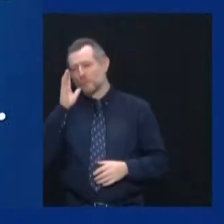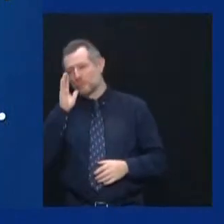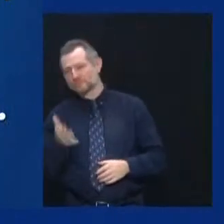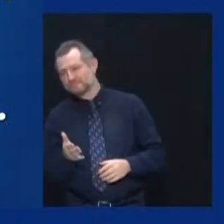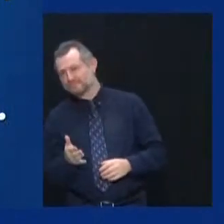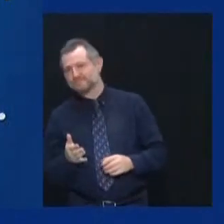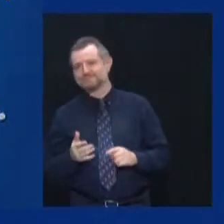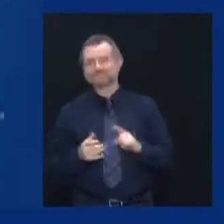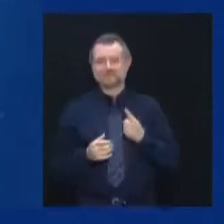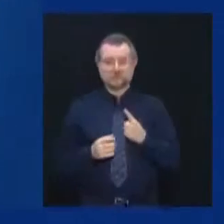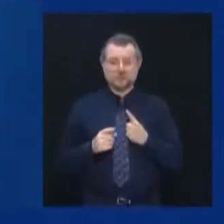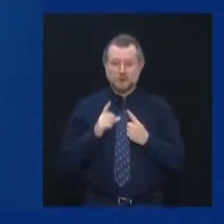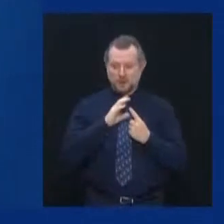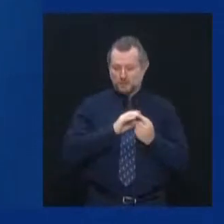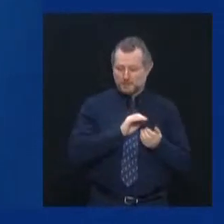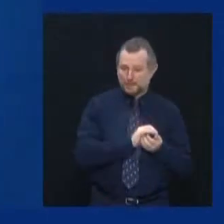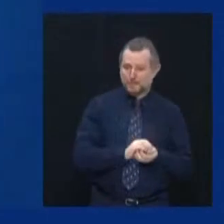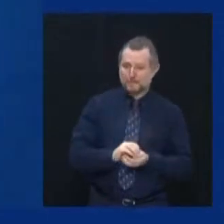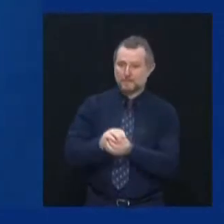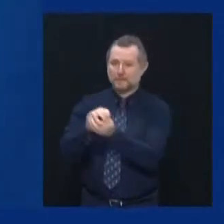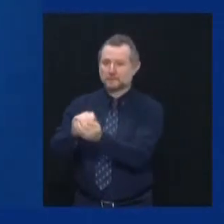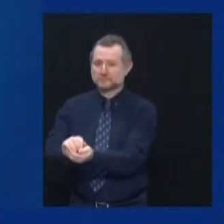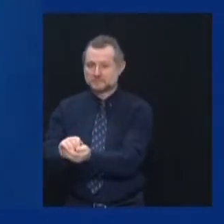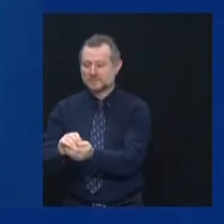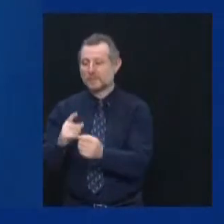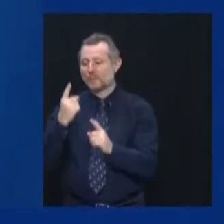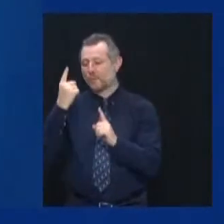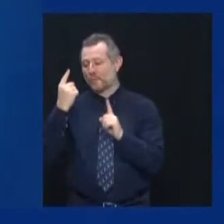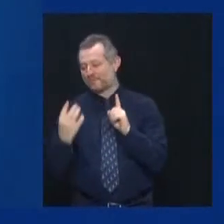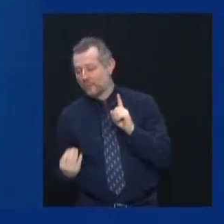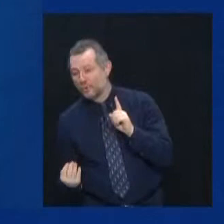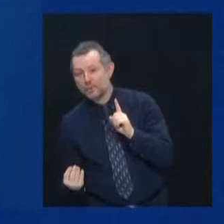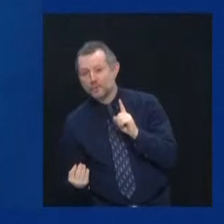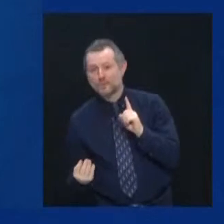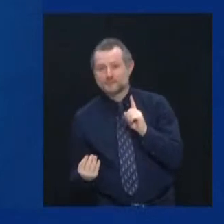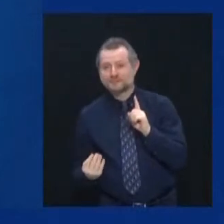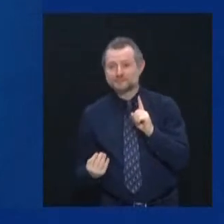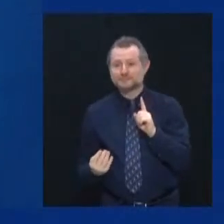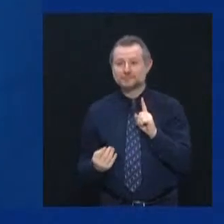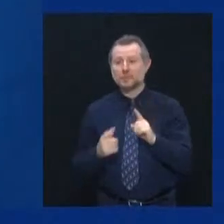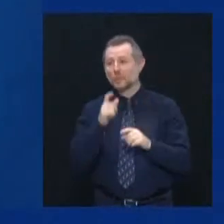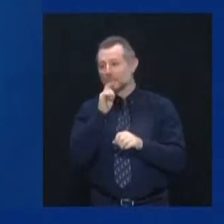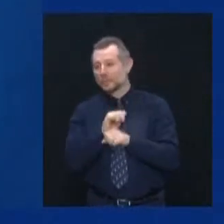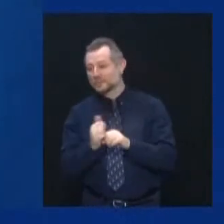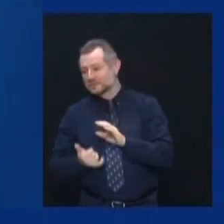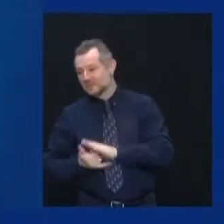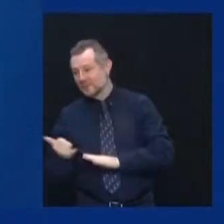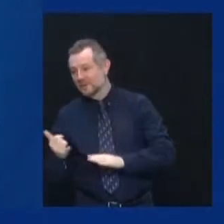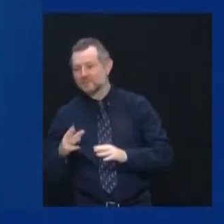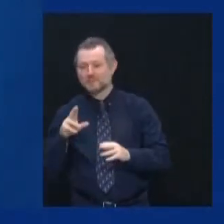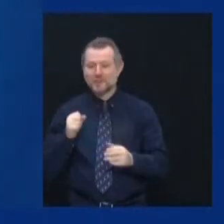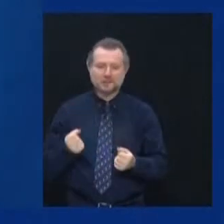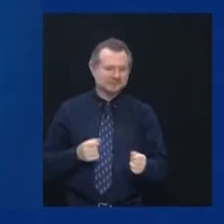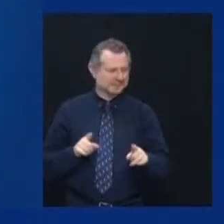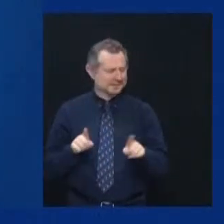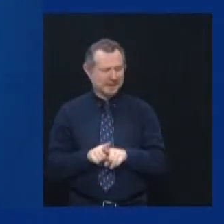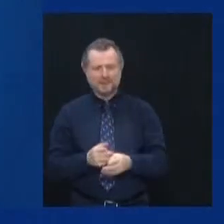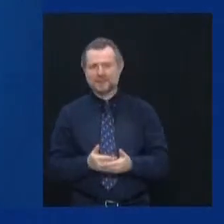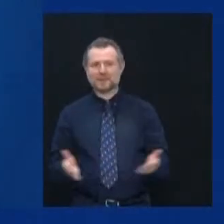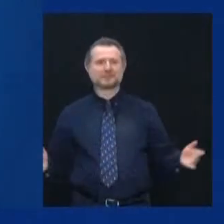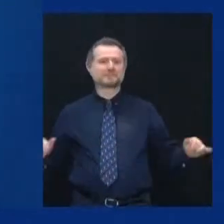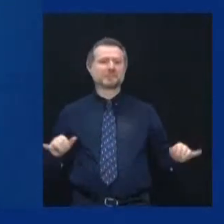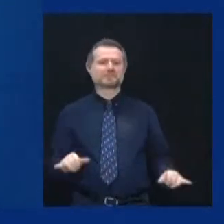1/14 of your total allocation per month. Same thing with transit workers, et cetera. This is going to be more of